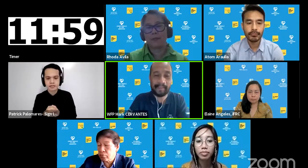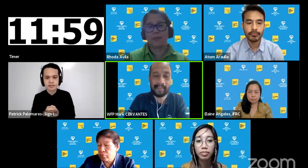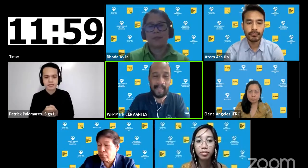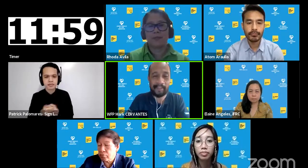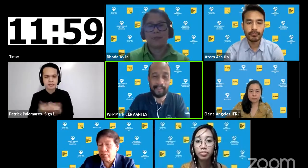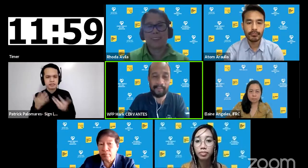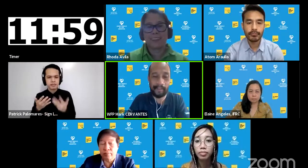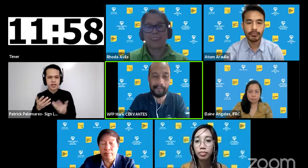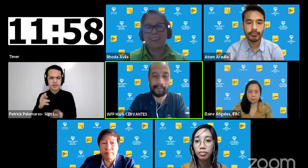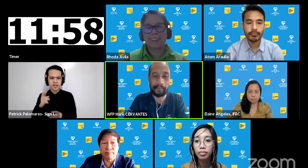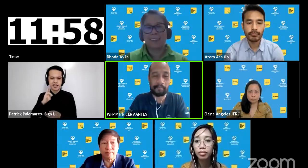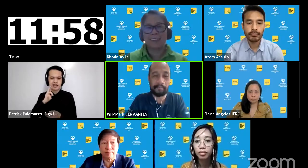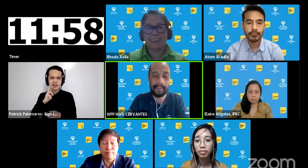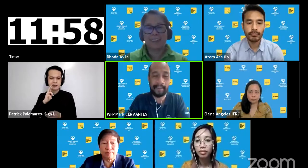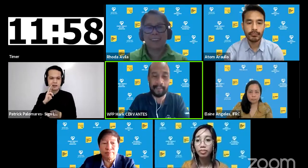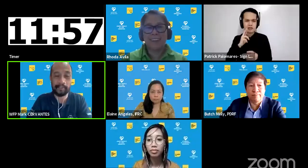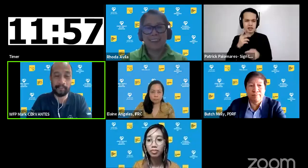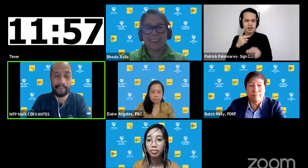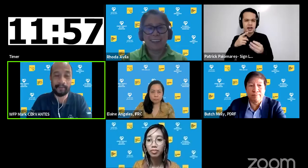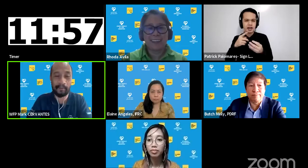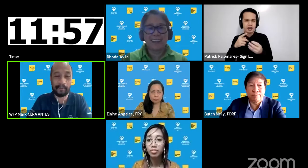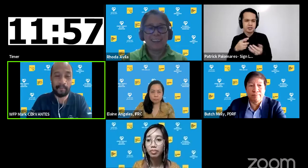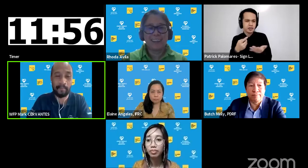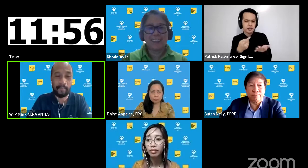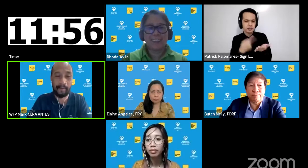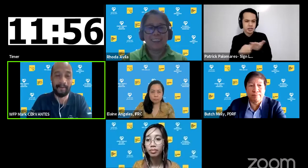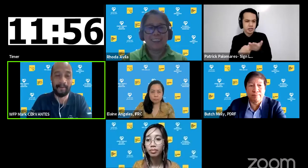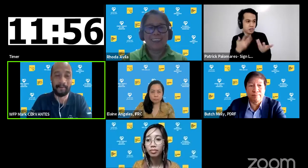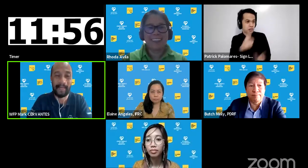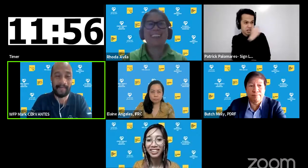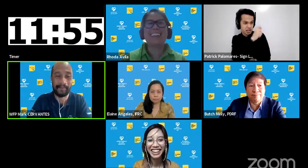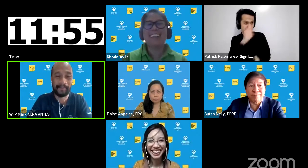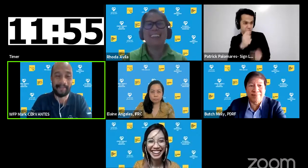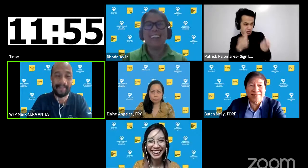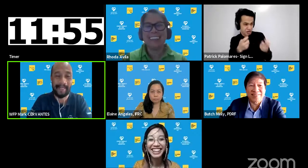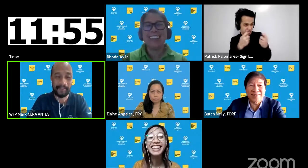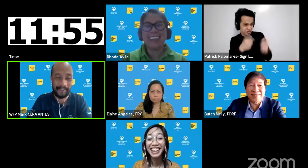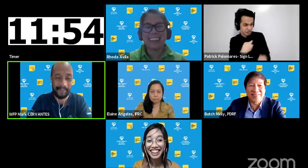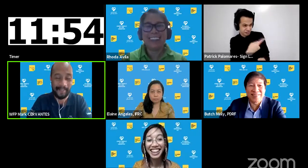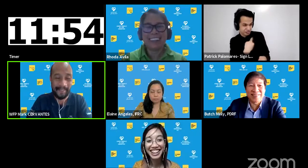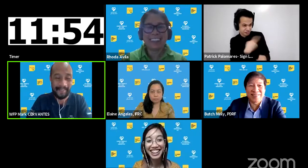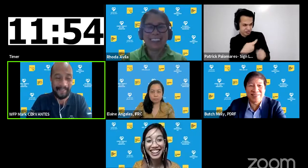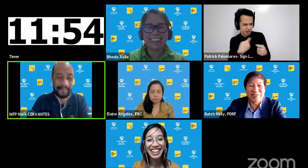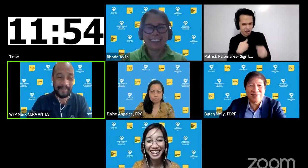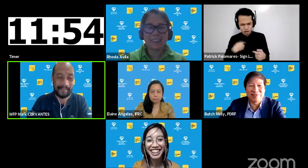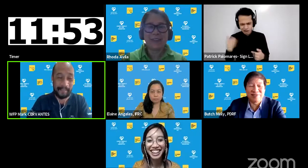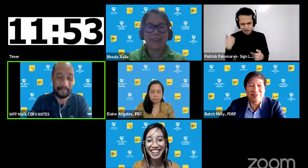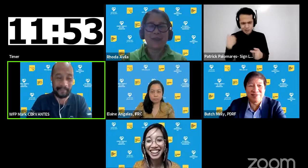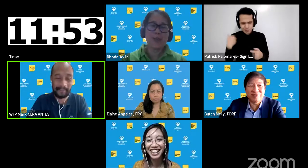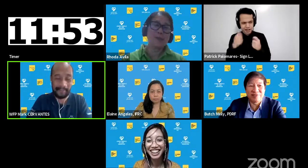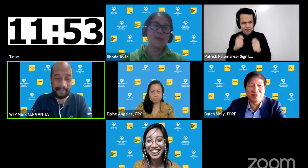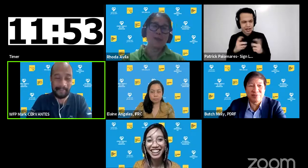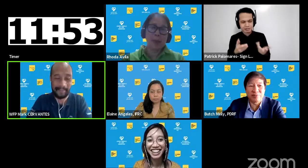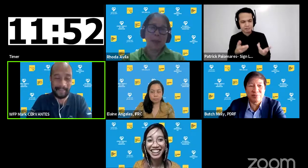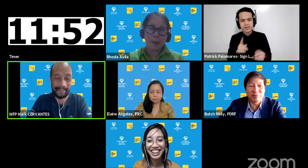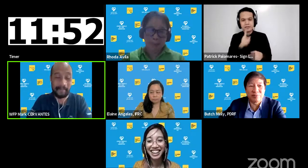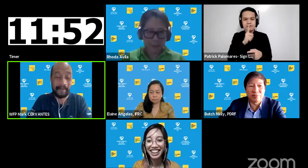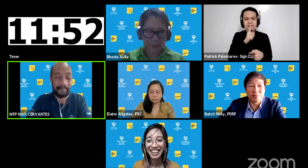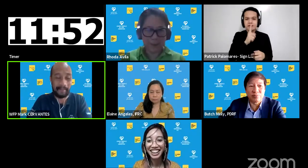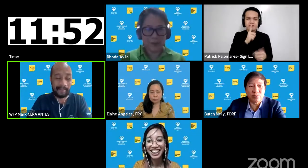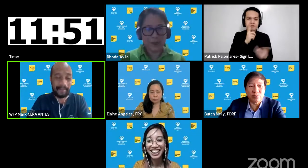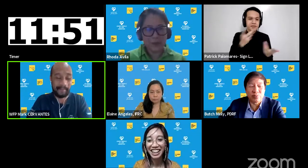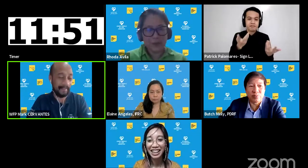in the next cash and targeting group meeting, let's do TikTok. No? We haven't tried that actually. So that's an input,